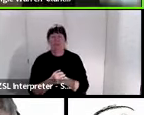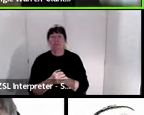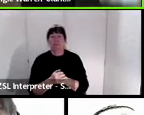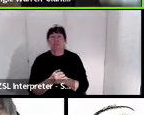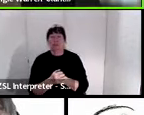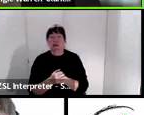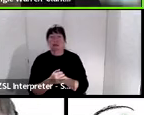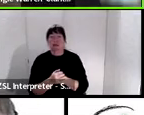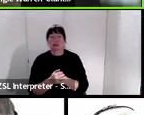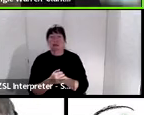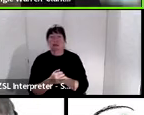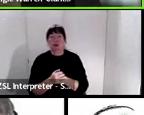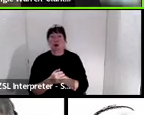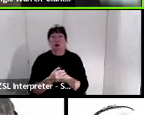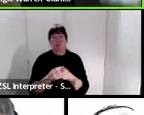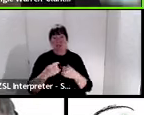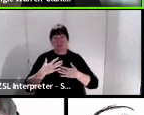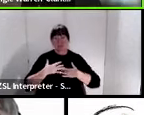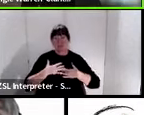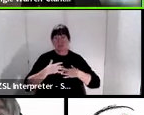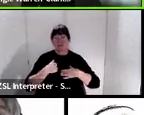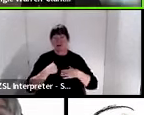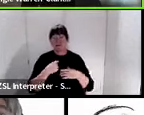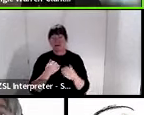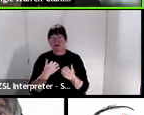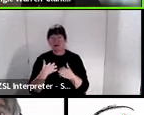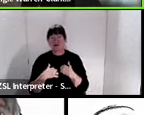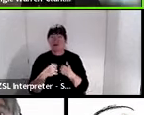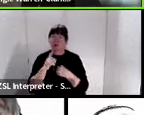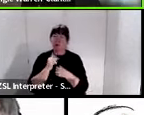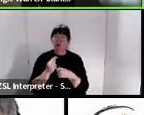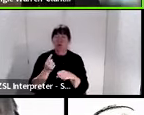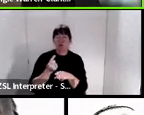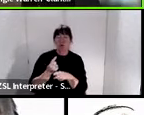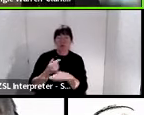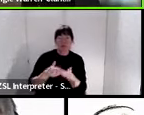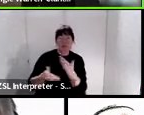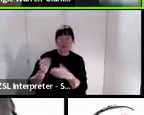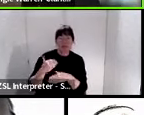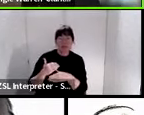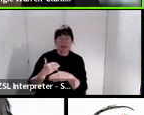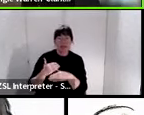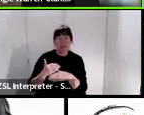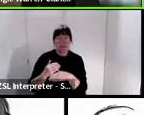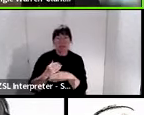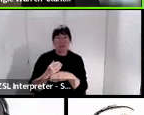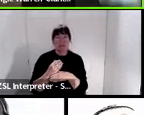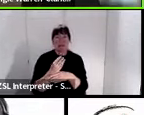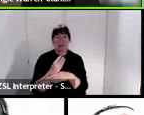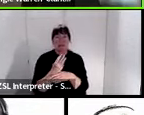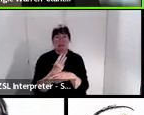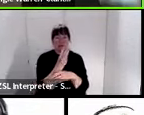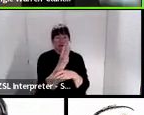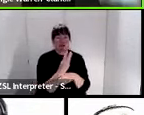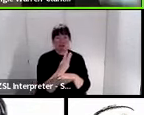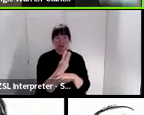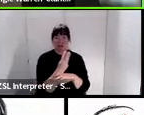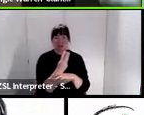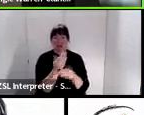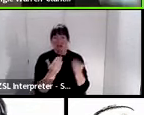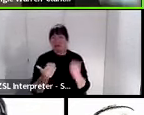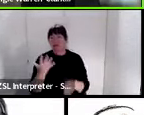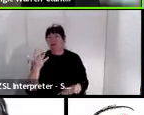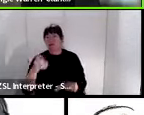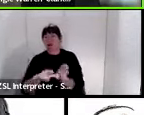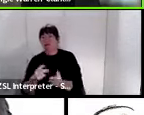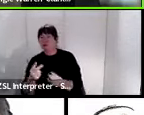So I'm interested in if you could just speak a little bit around the 3 versus 5 year